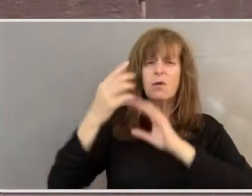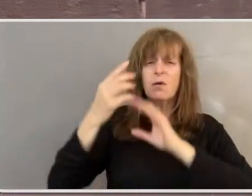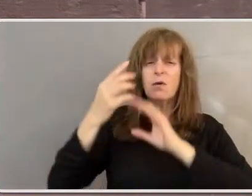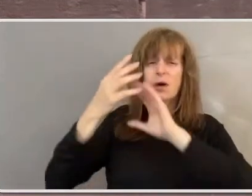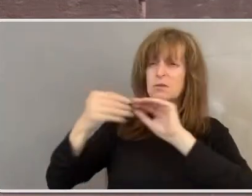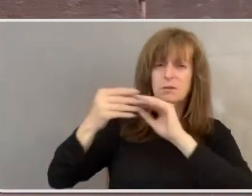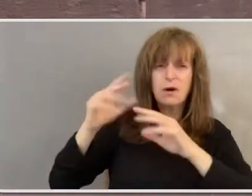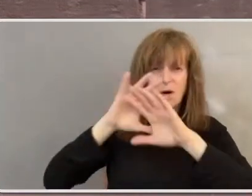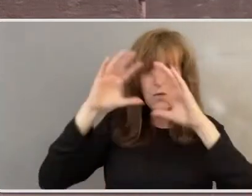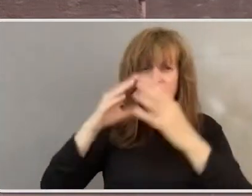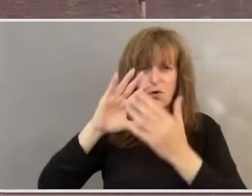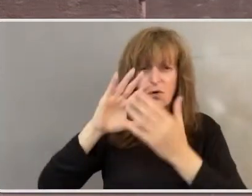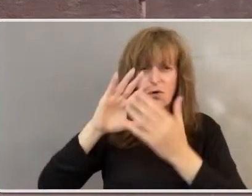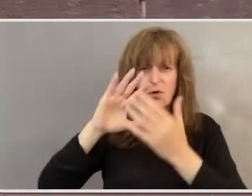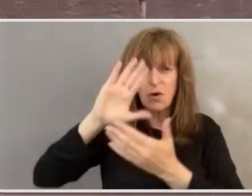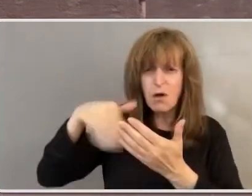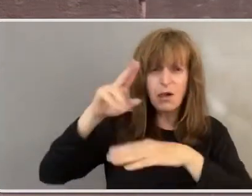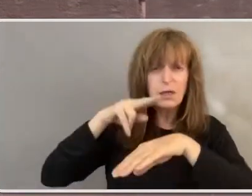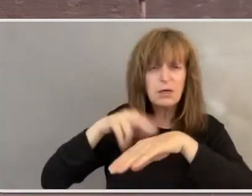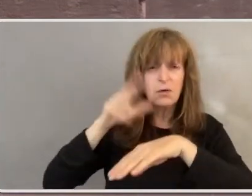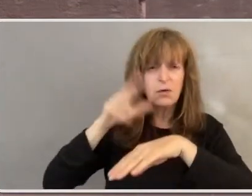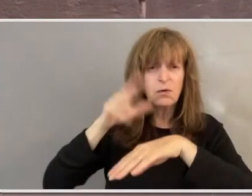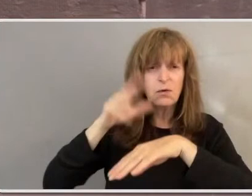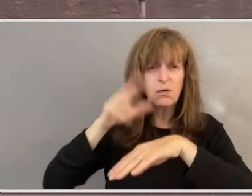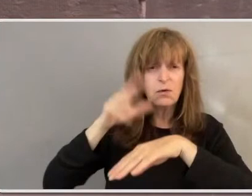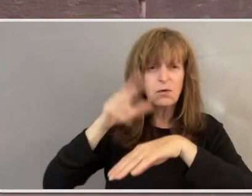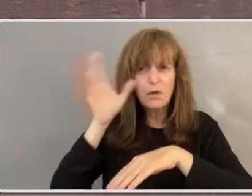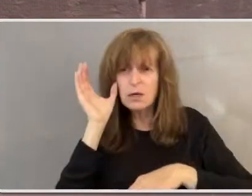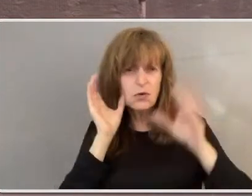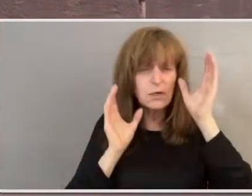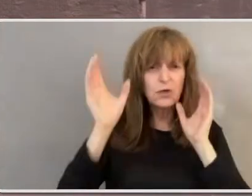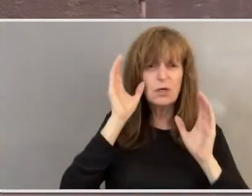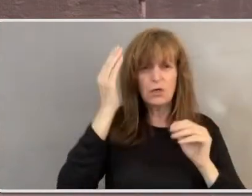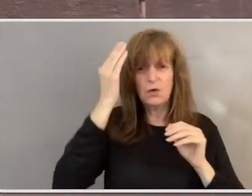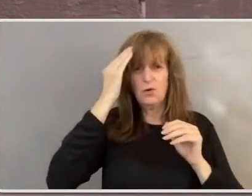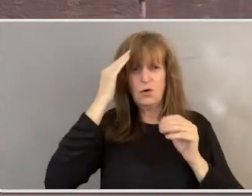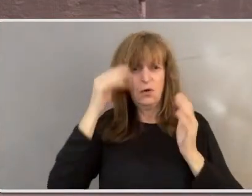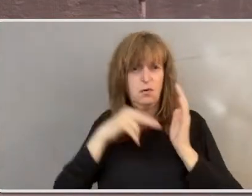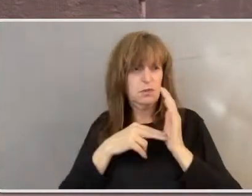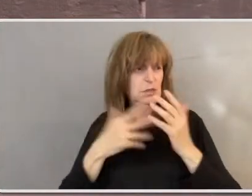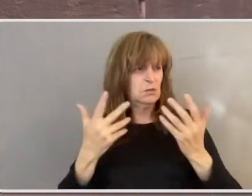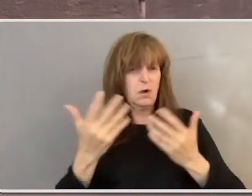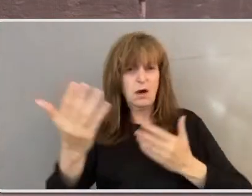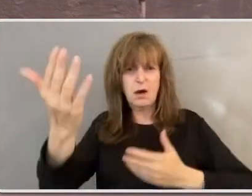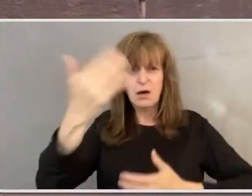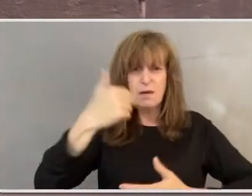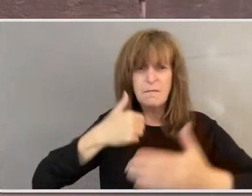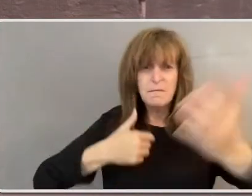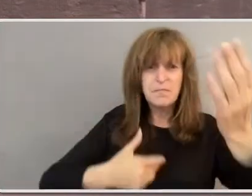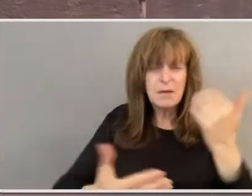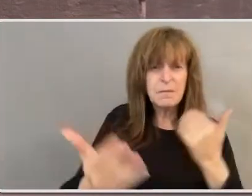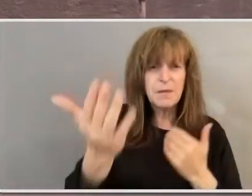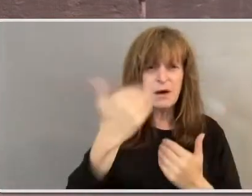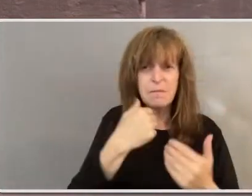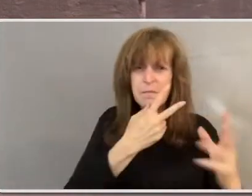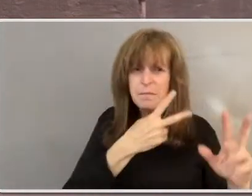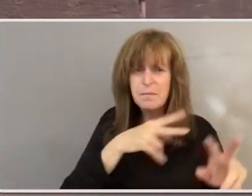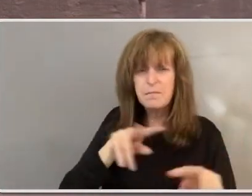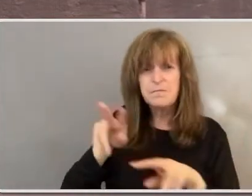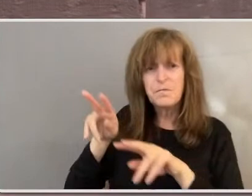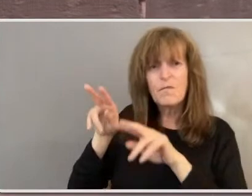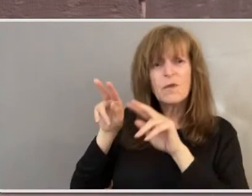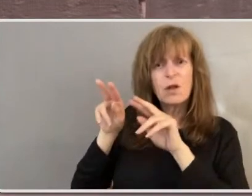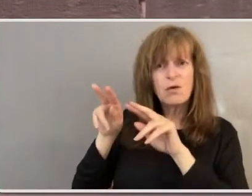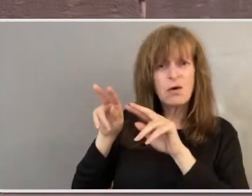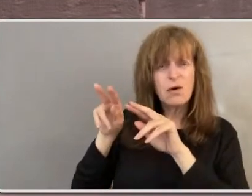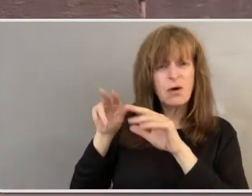know to come and look at the way that we are and